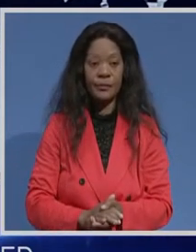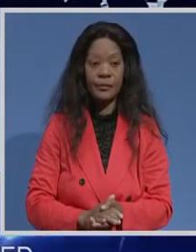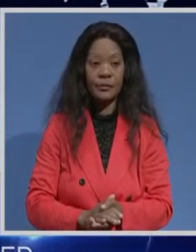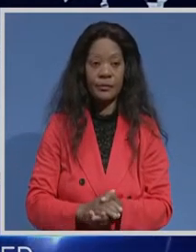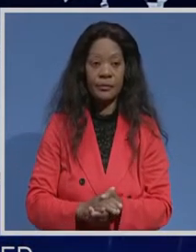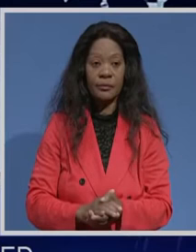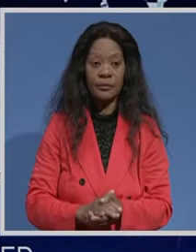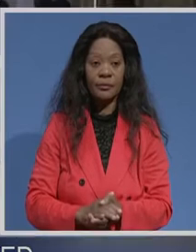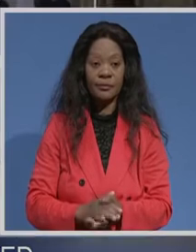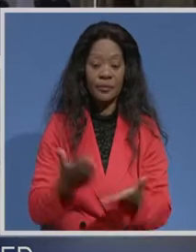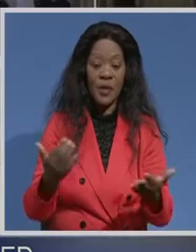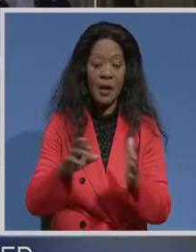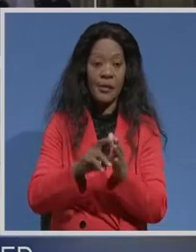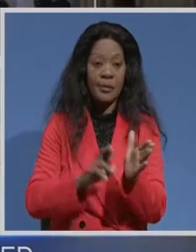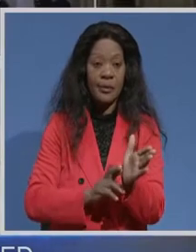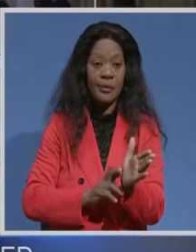Here is a report.